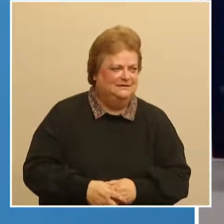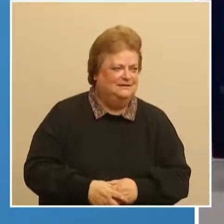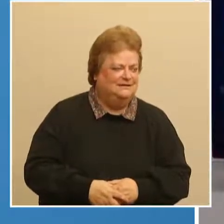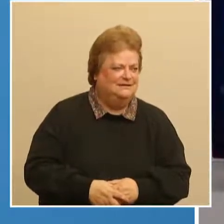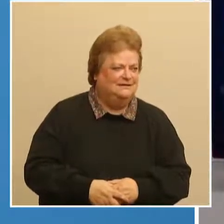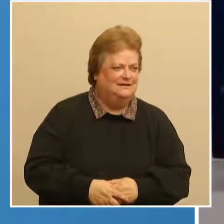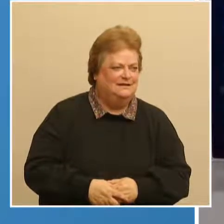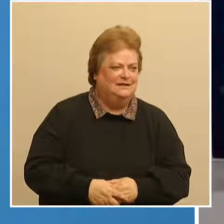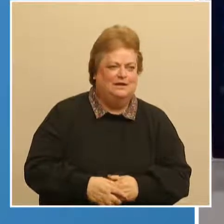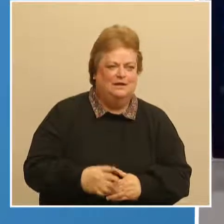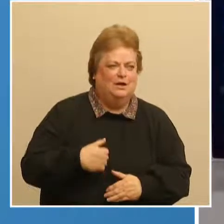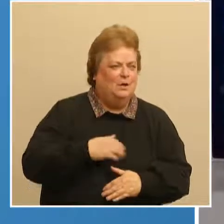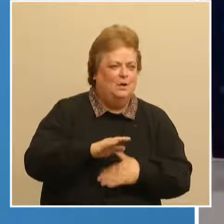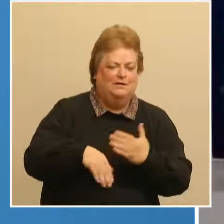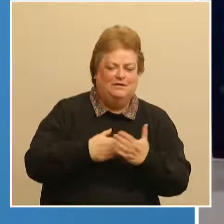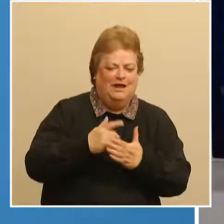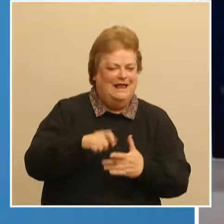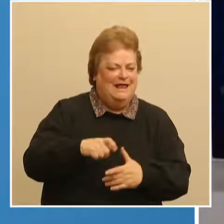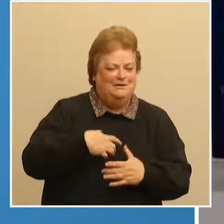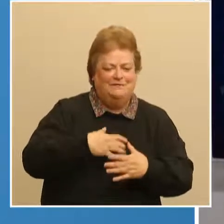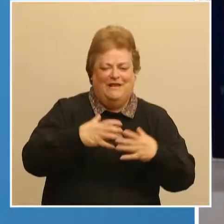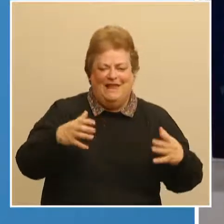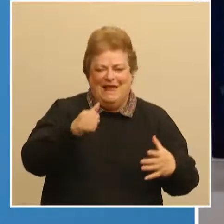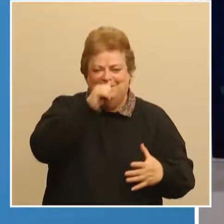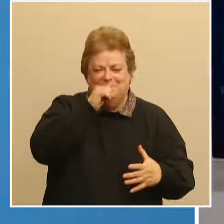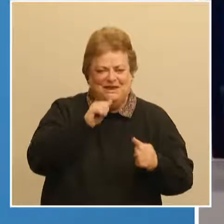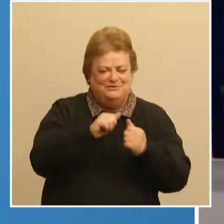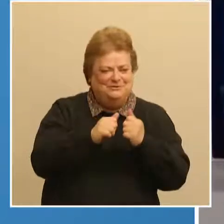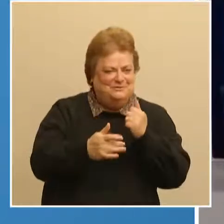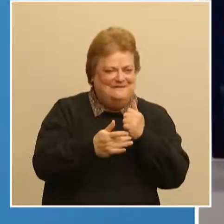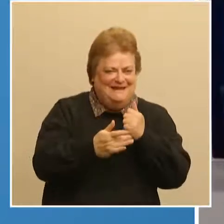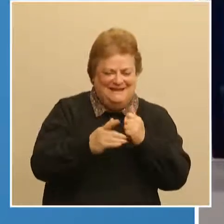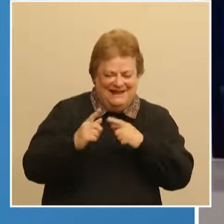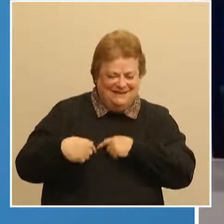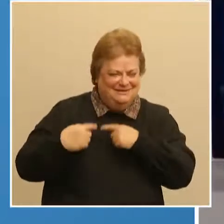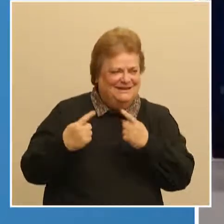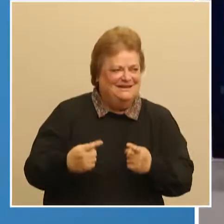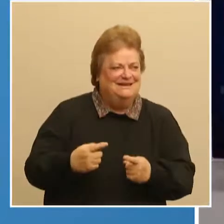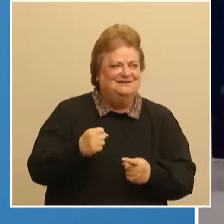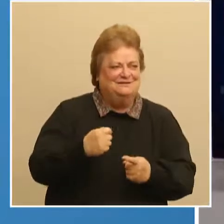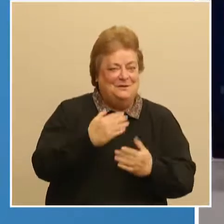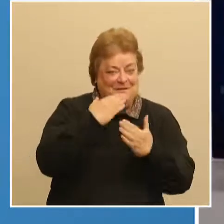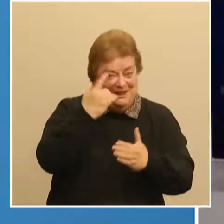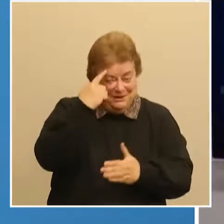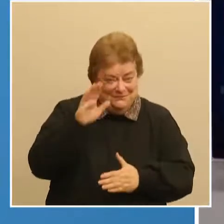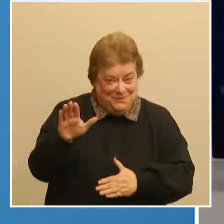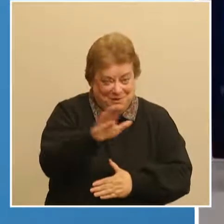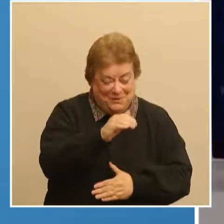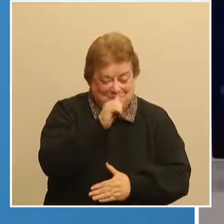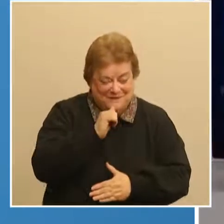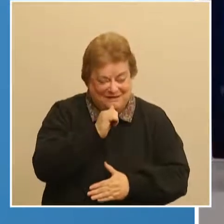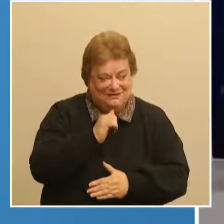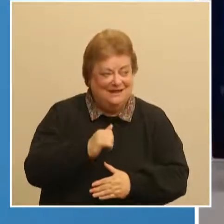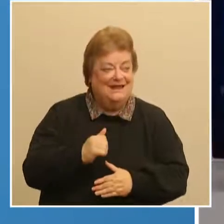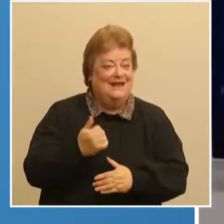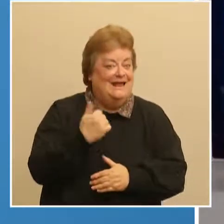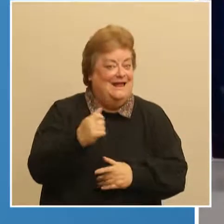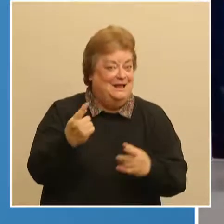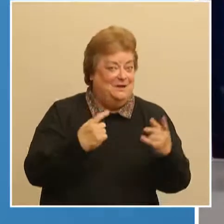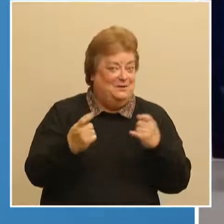We've all had to have a lot of patience with technology during this pandemic, so thank you for yours. And with that, we'll try this again. Are there any questions from the